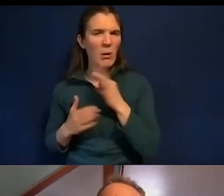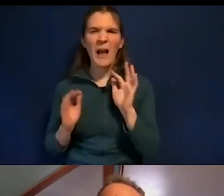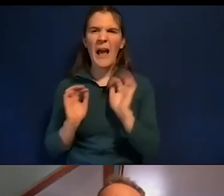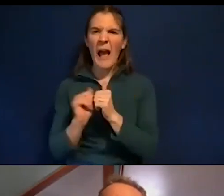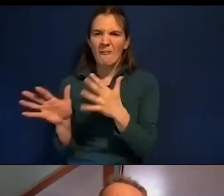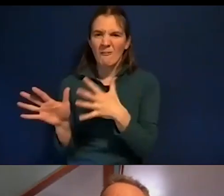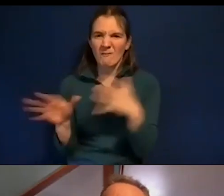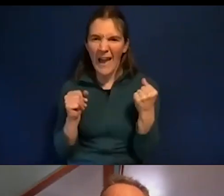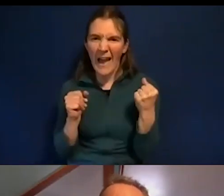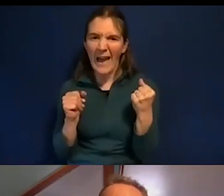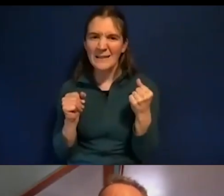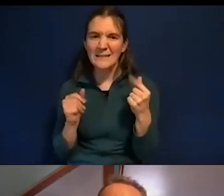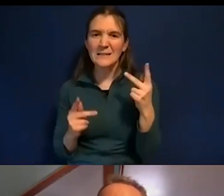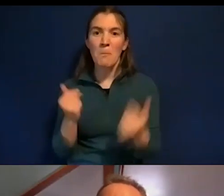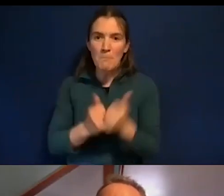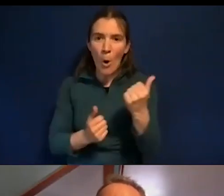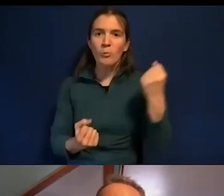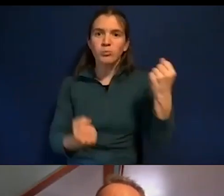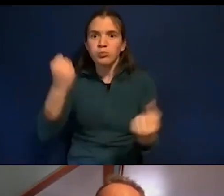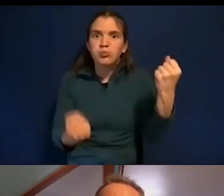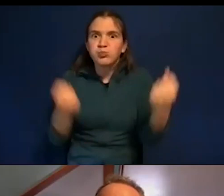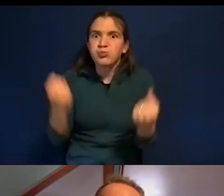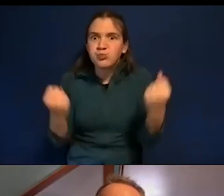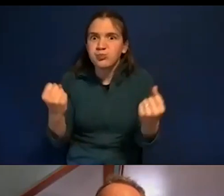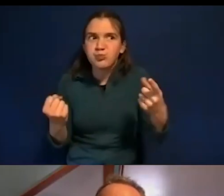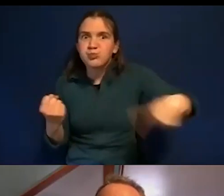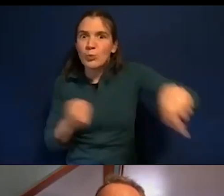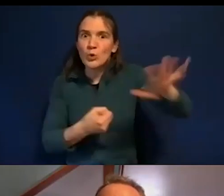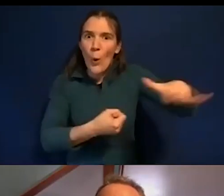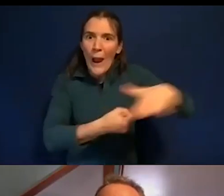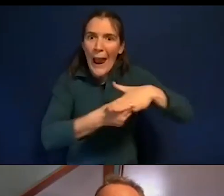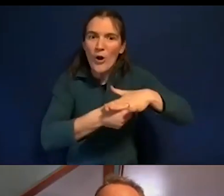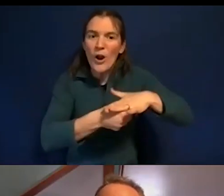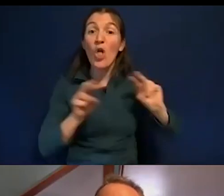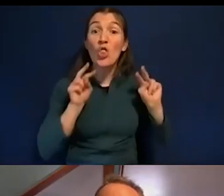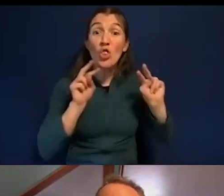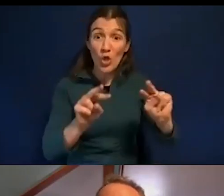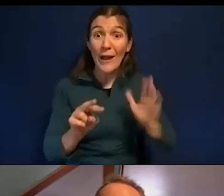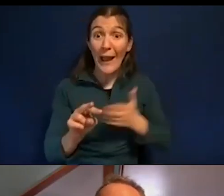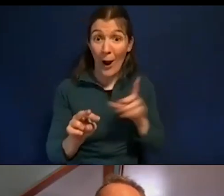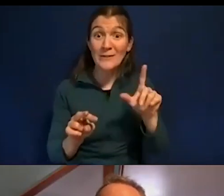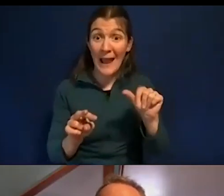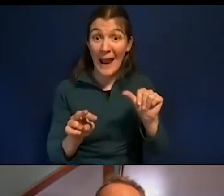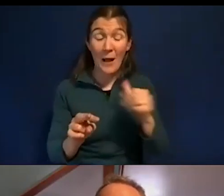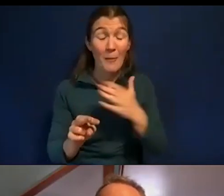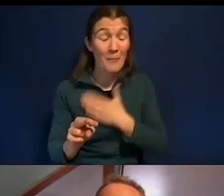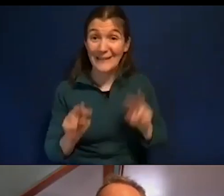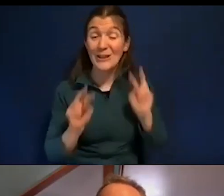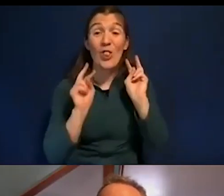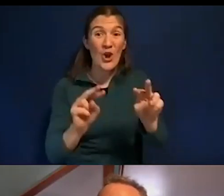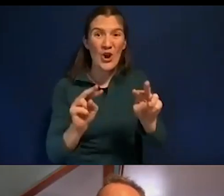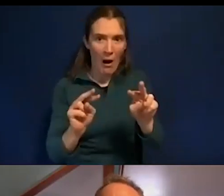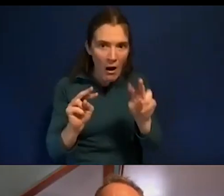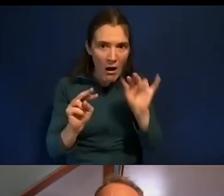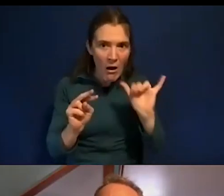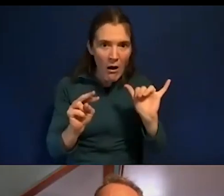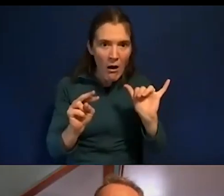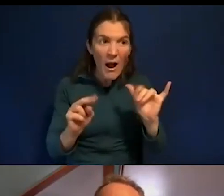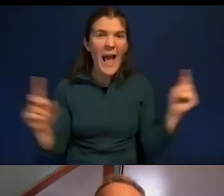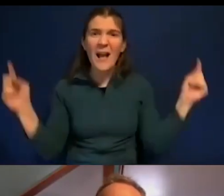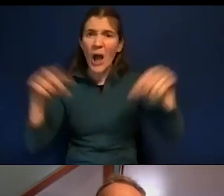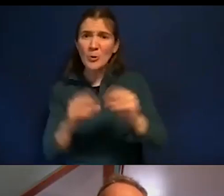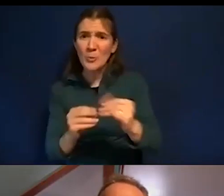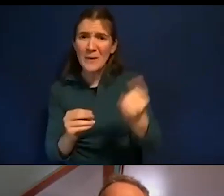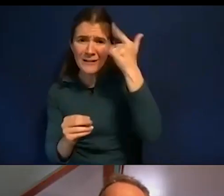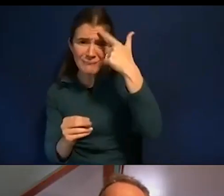that the majority of vehicles are driving in your neighborhood, taking a look at that data and come into the meeting if you want